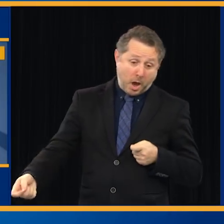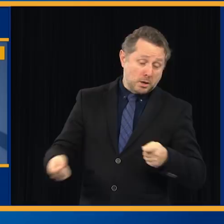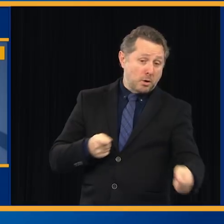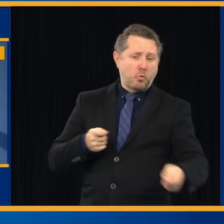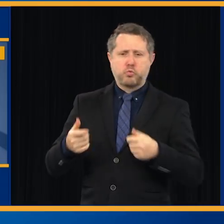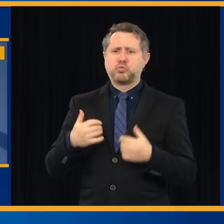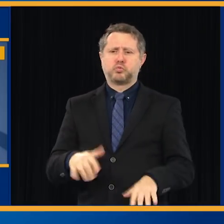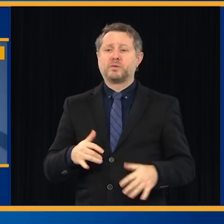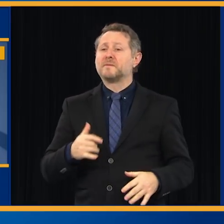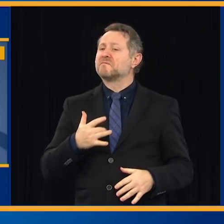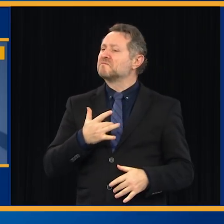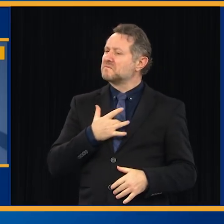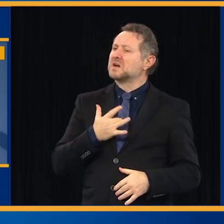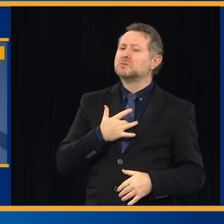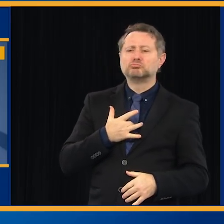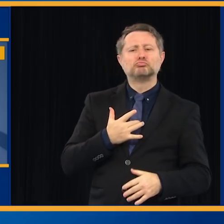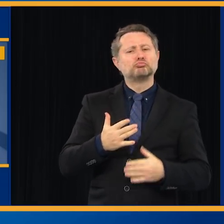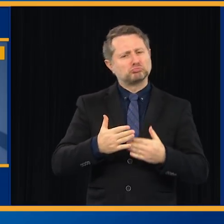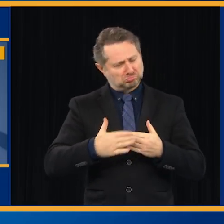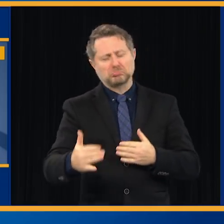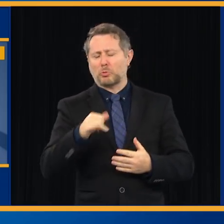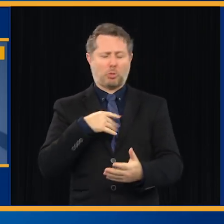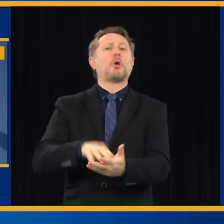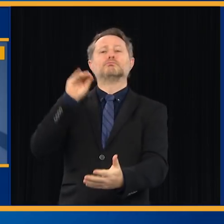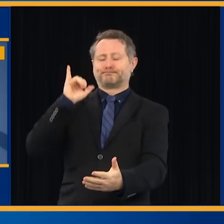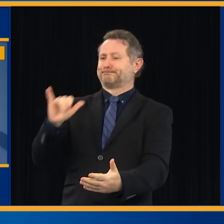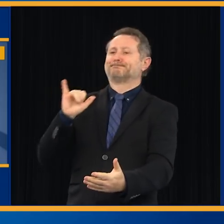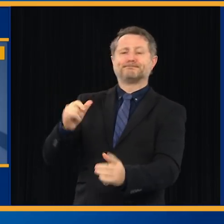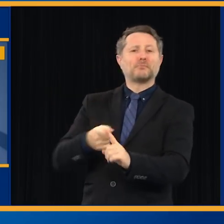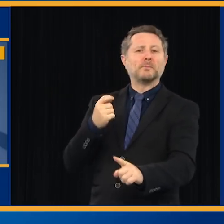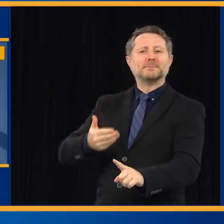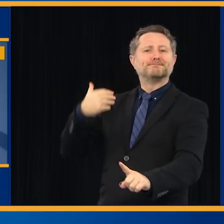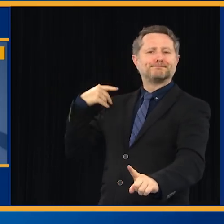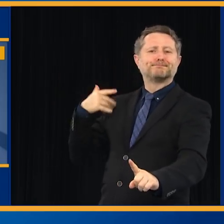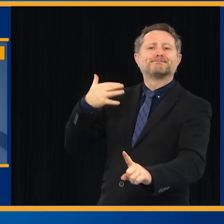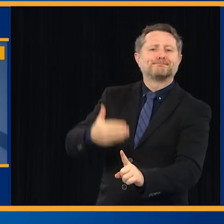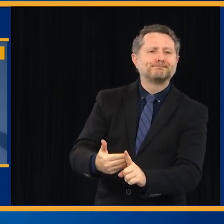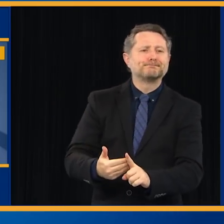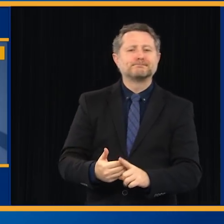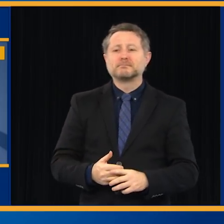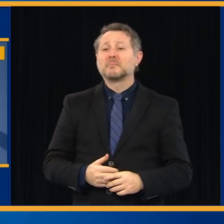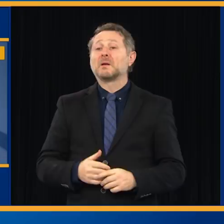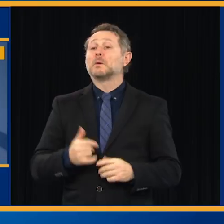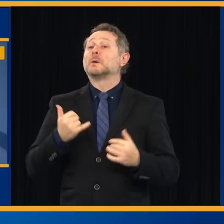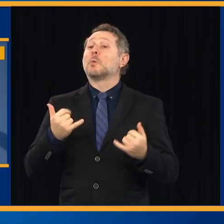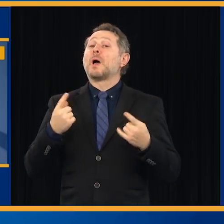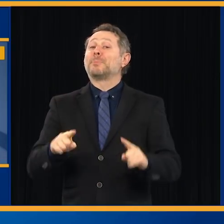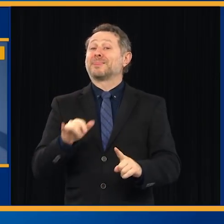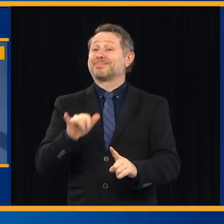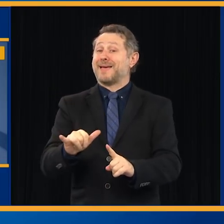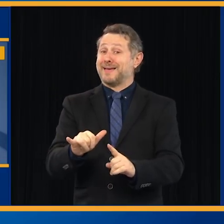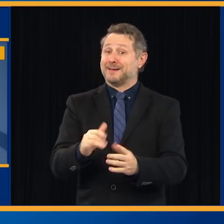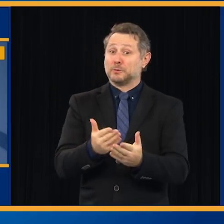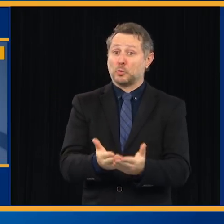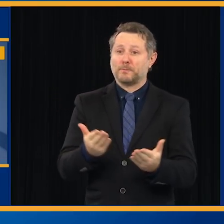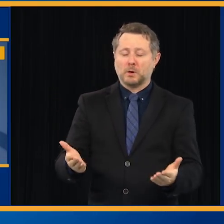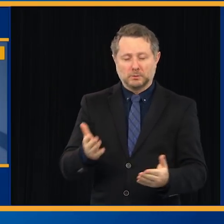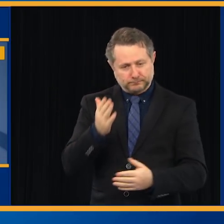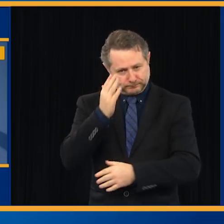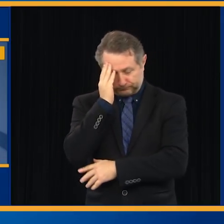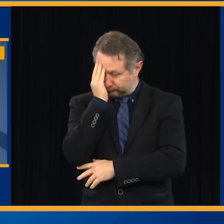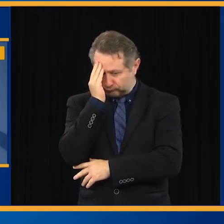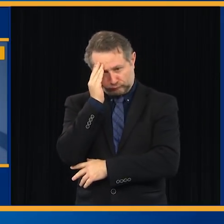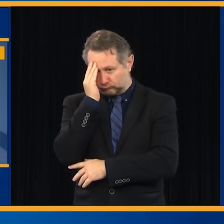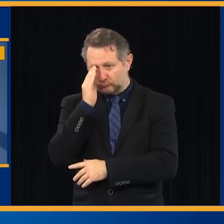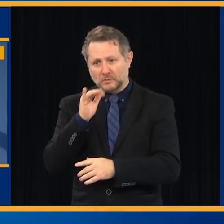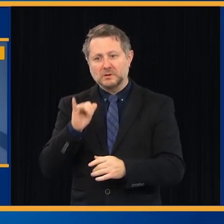institutionalize these lessons. Part of what we have to learn is what happened with the equipment. I mean, this was just a situation